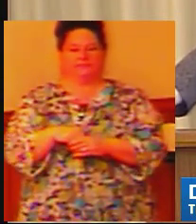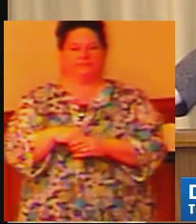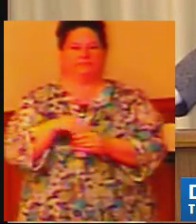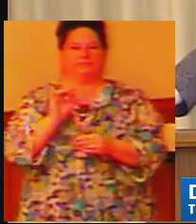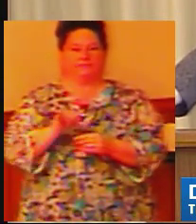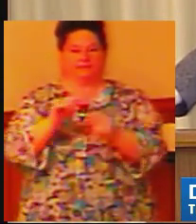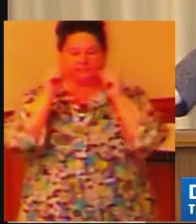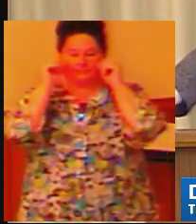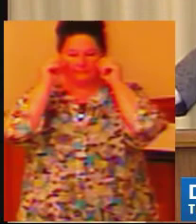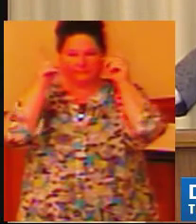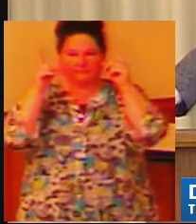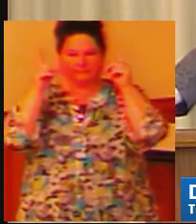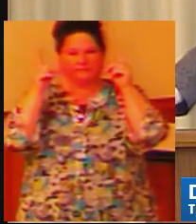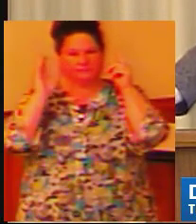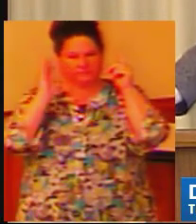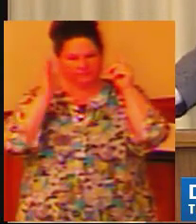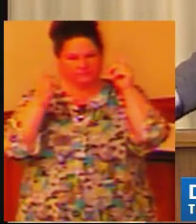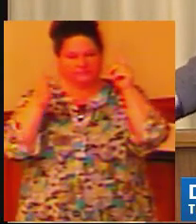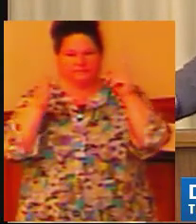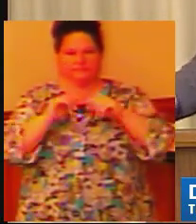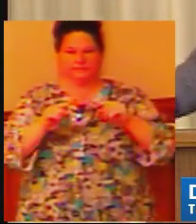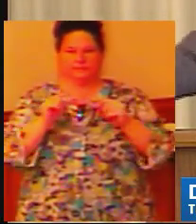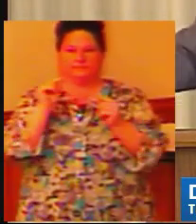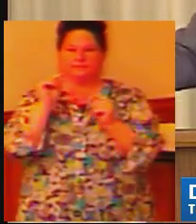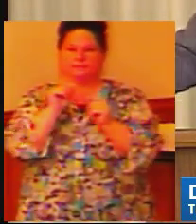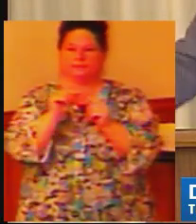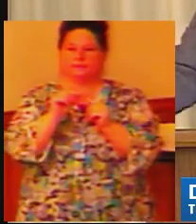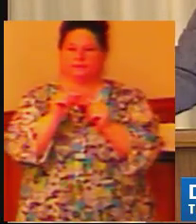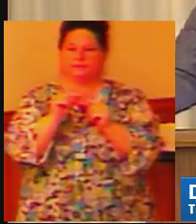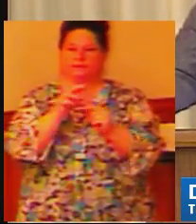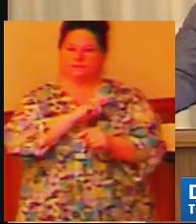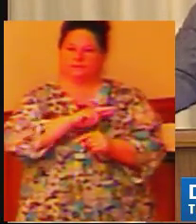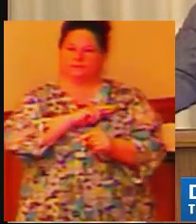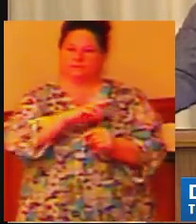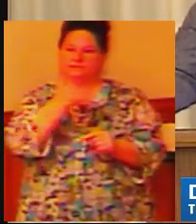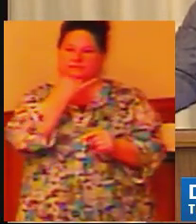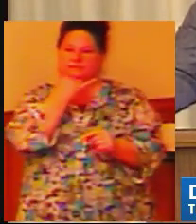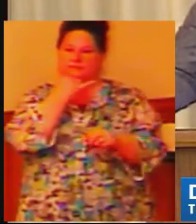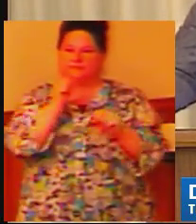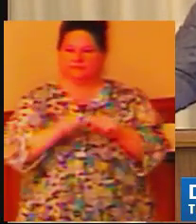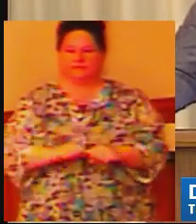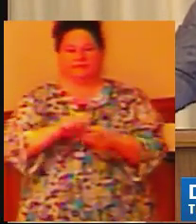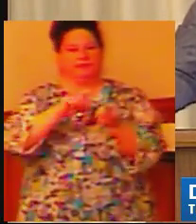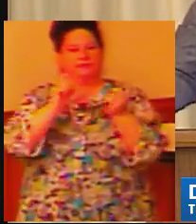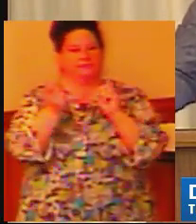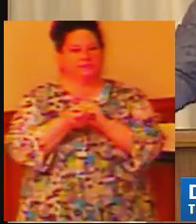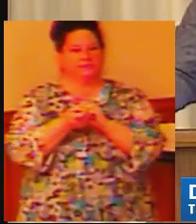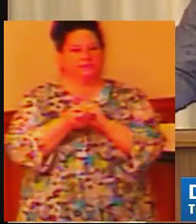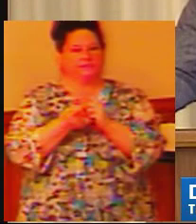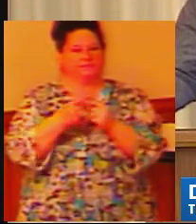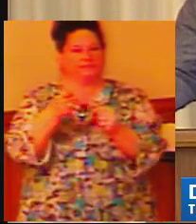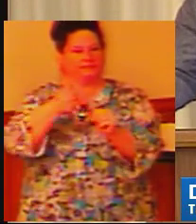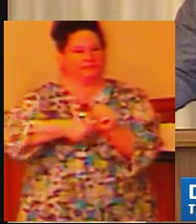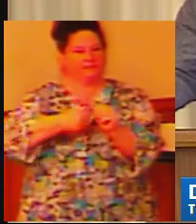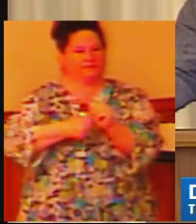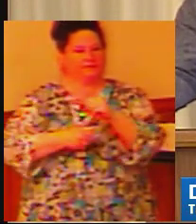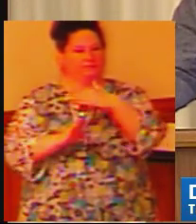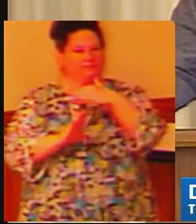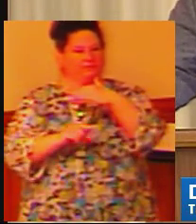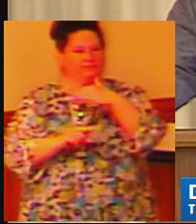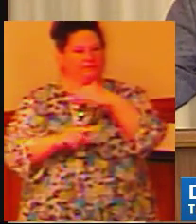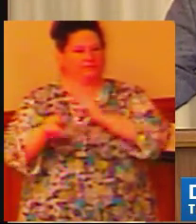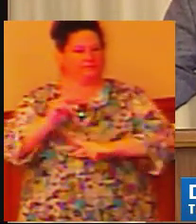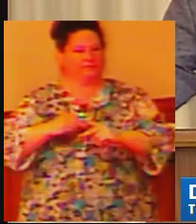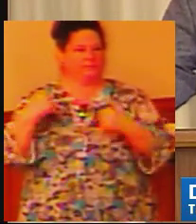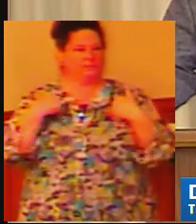would be amazing. But the point is, religious error can be changed from every different background of people. We